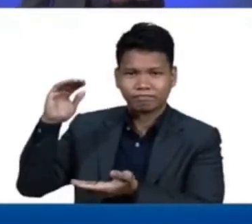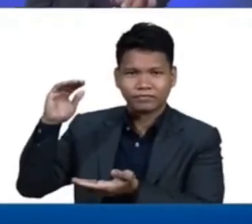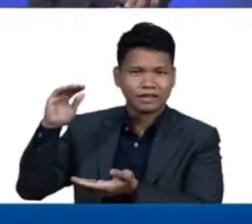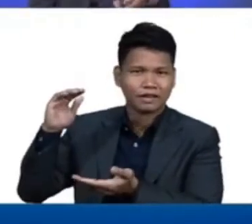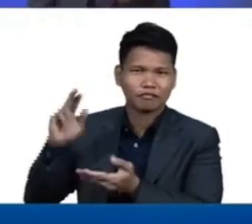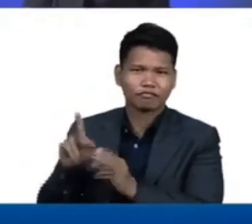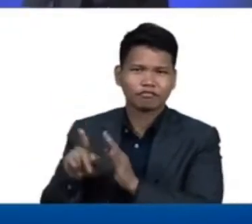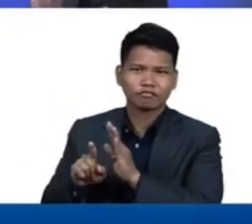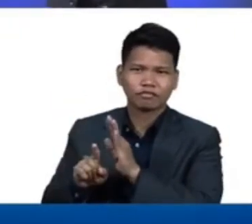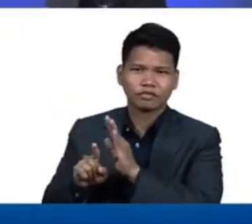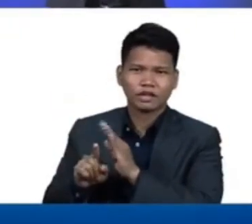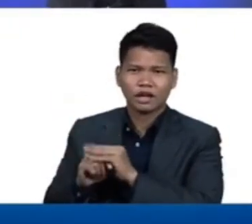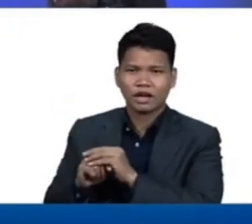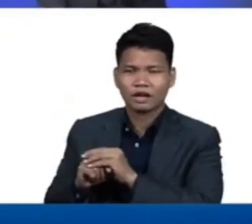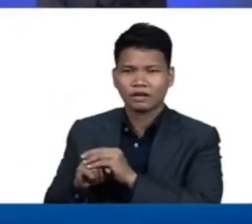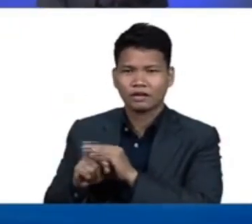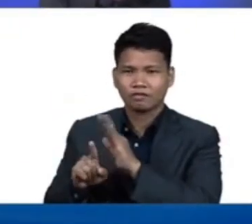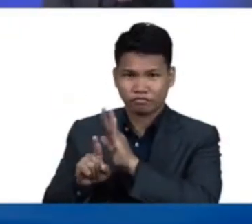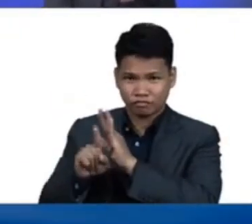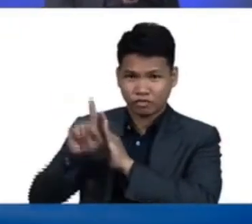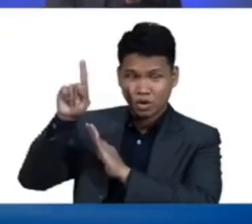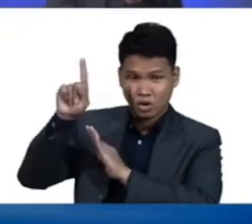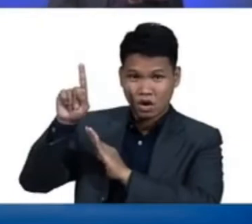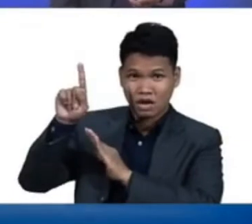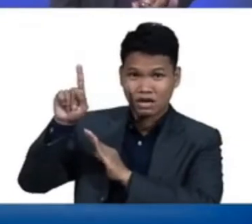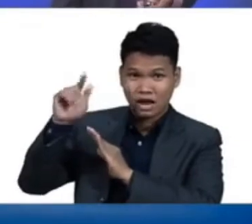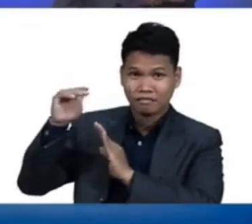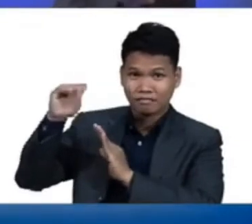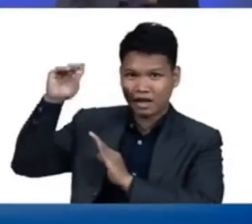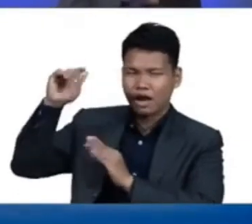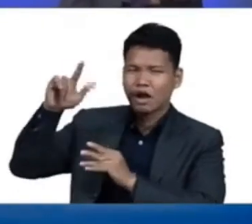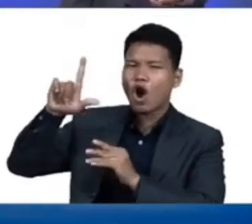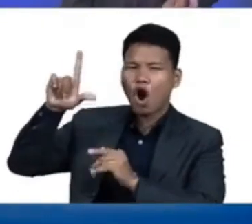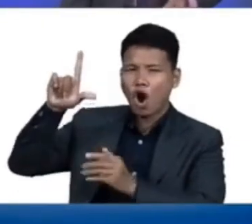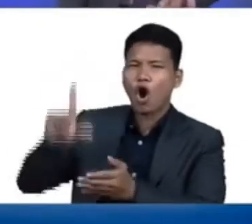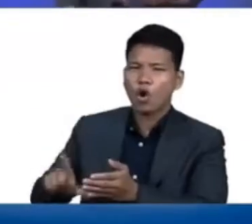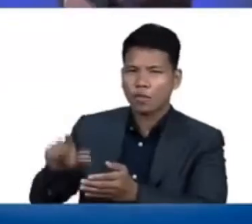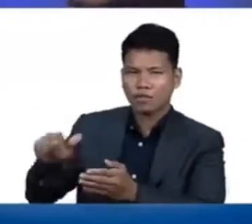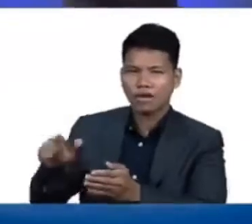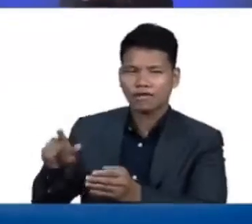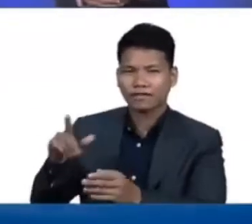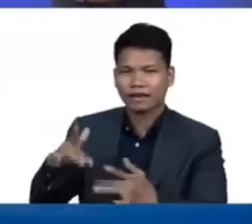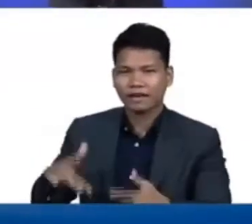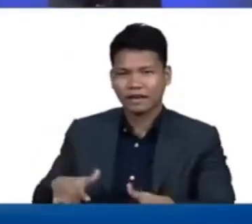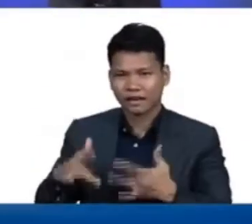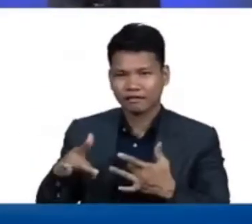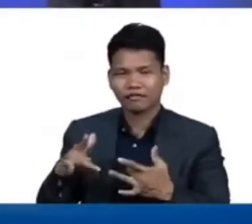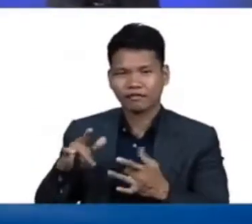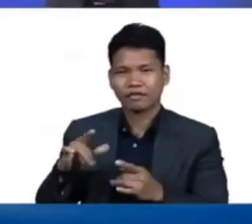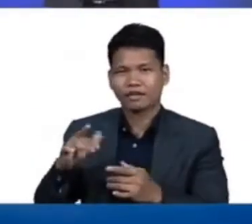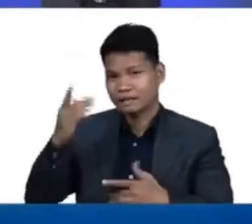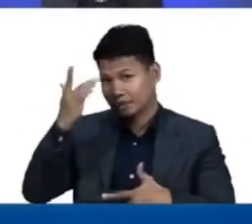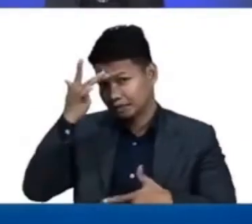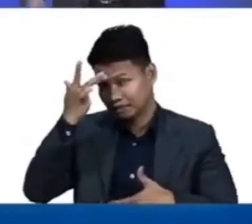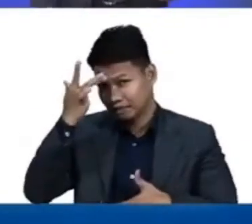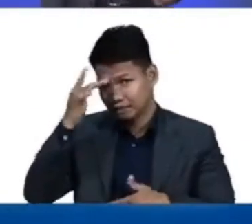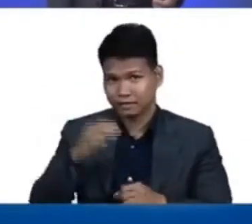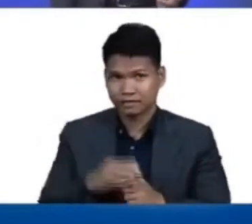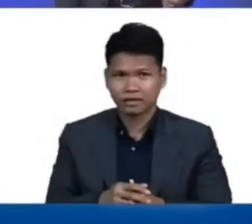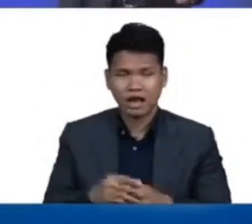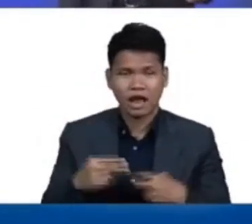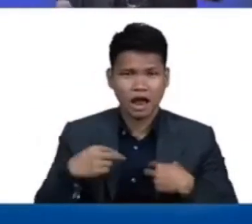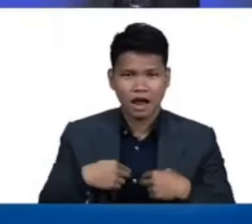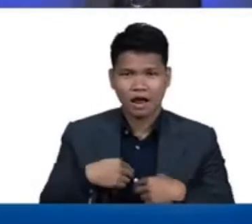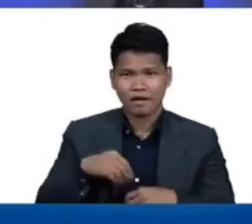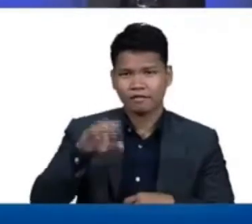to lowest in lifestyle diseases. Sa British study,